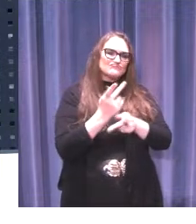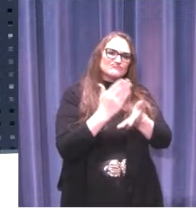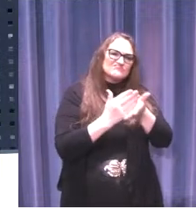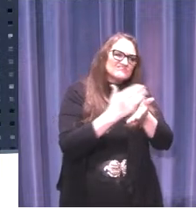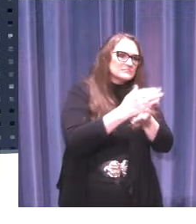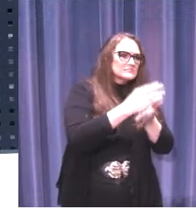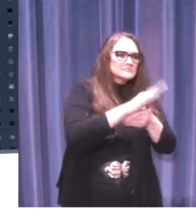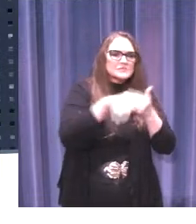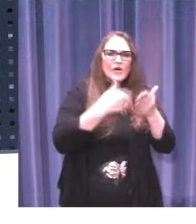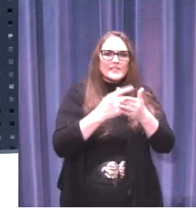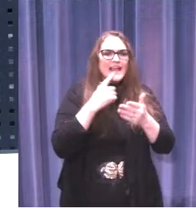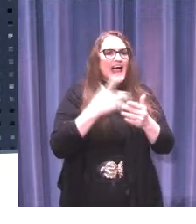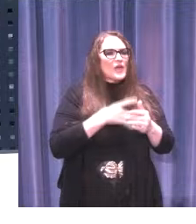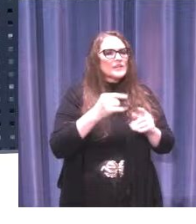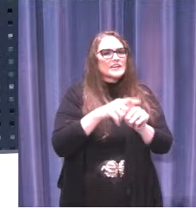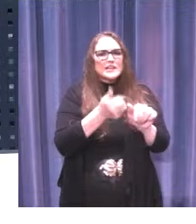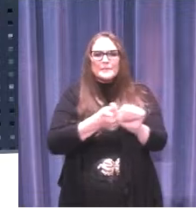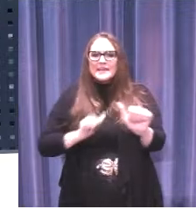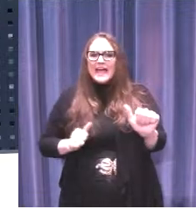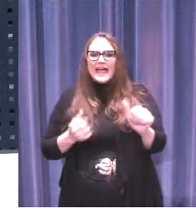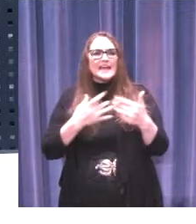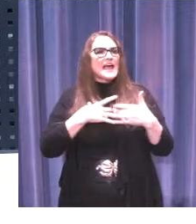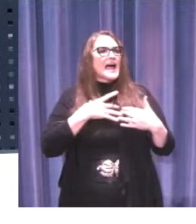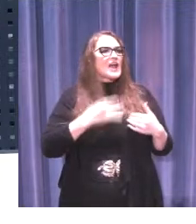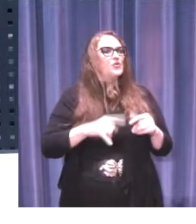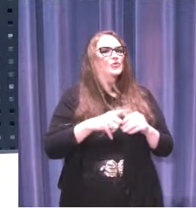behind. I don't like deferred maintenance.